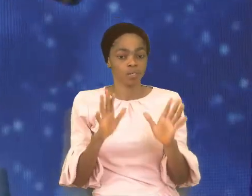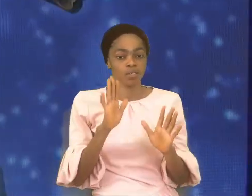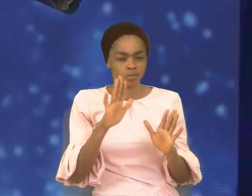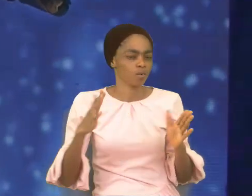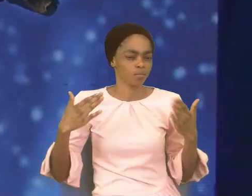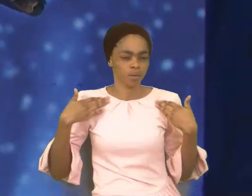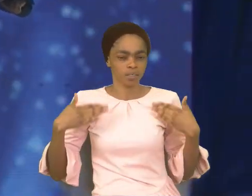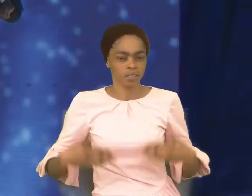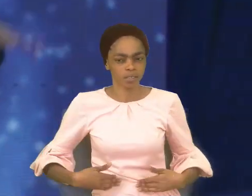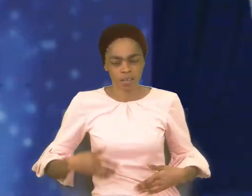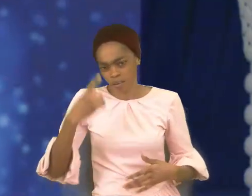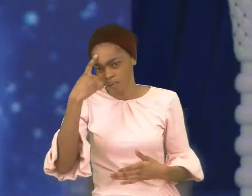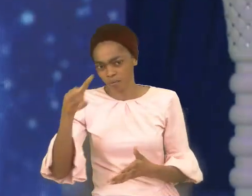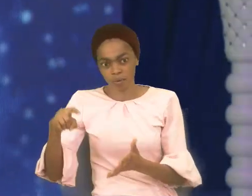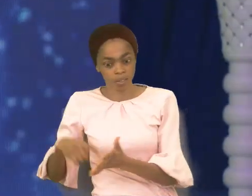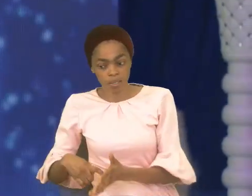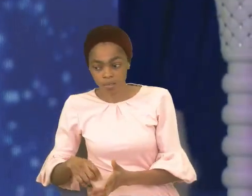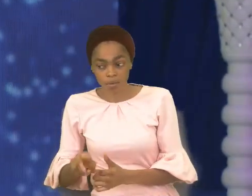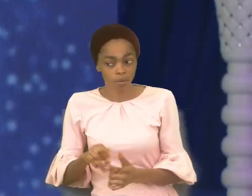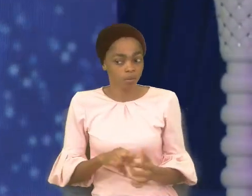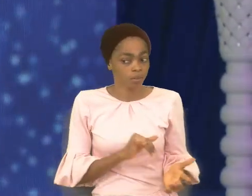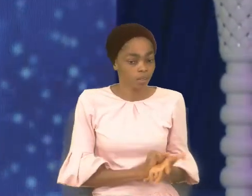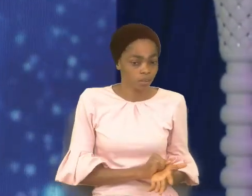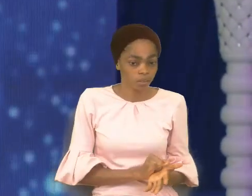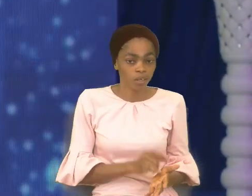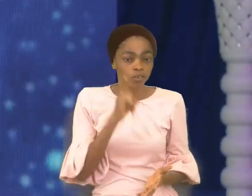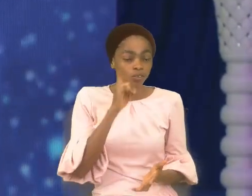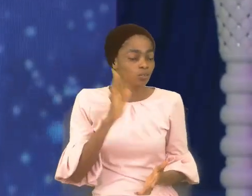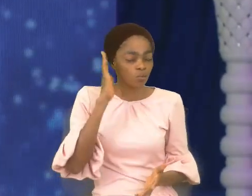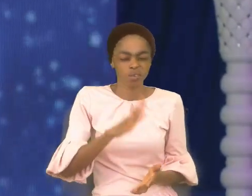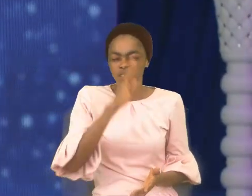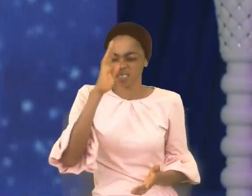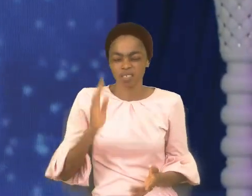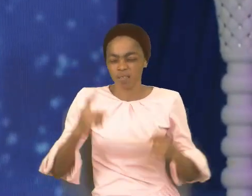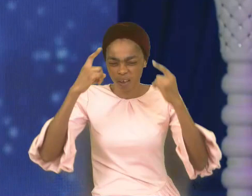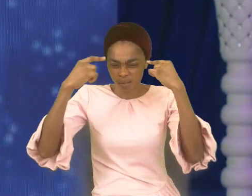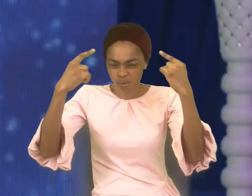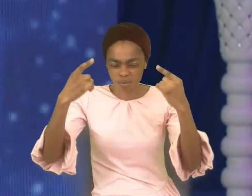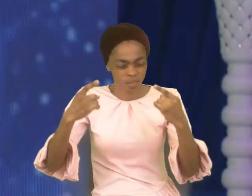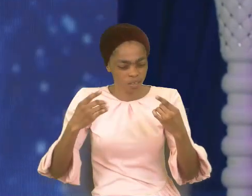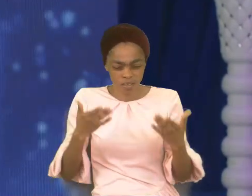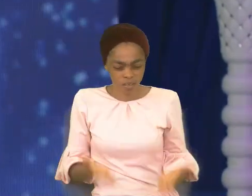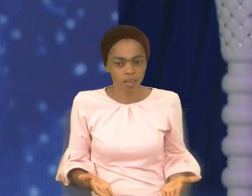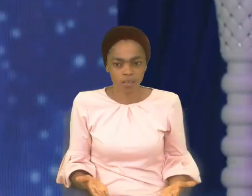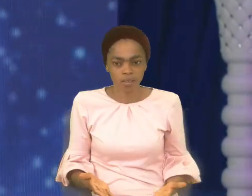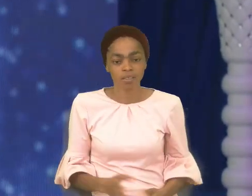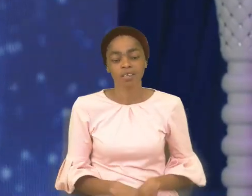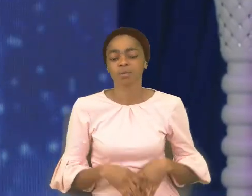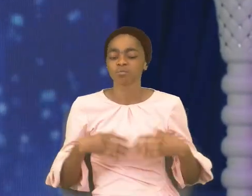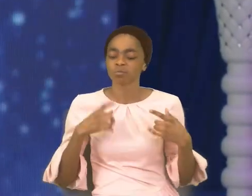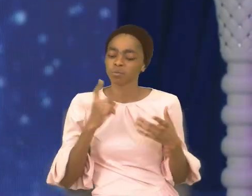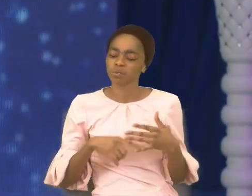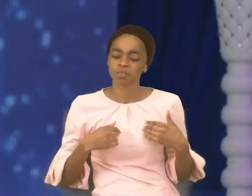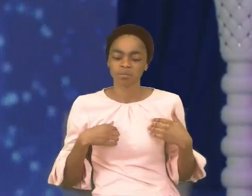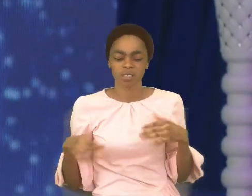will never make it in this place. Okay, what can I do now? What you can do now is to remember